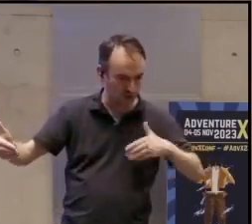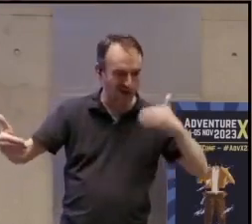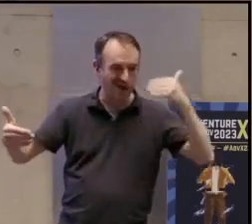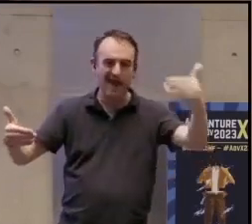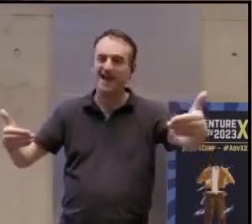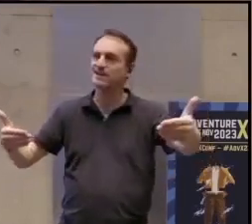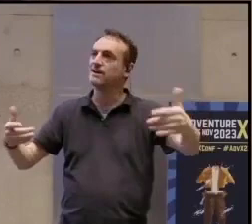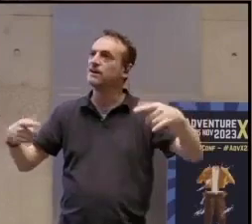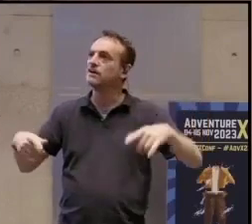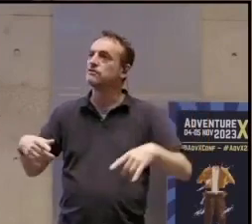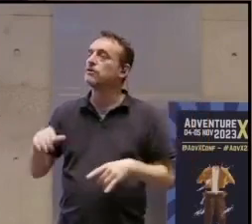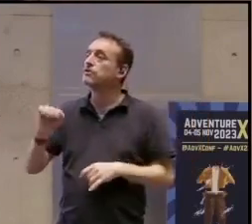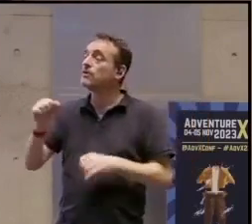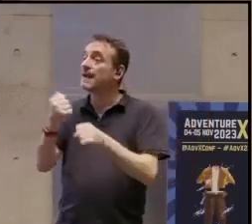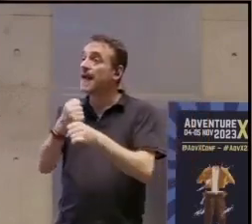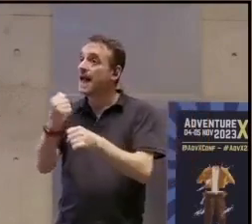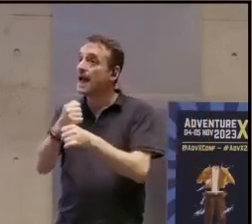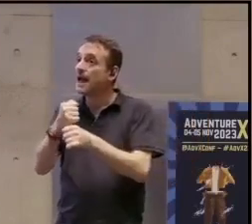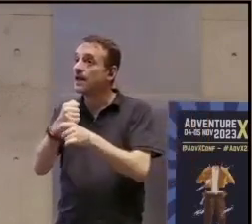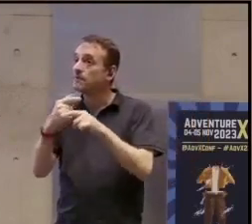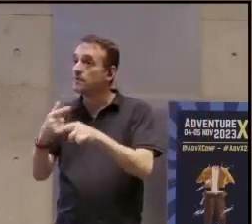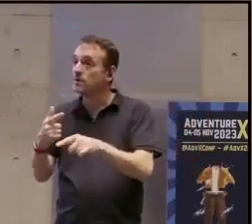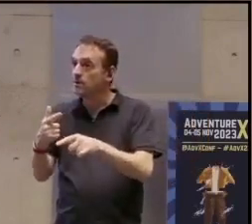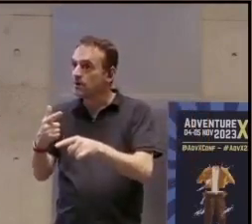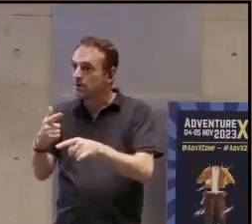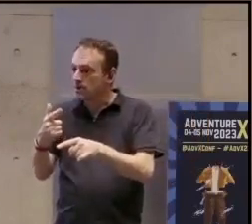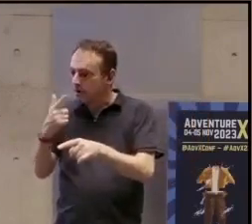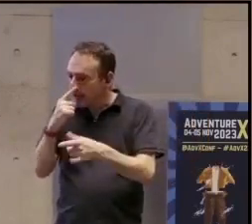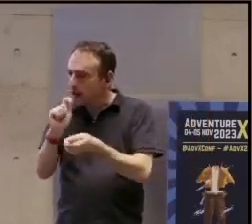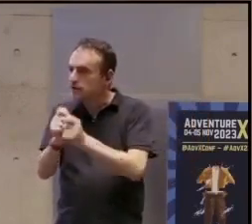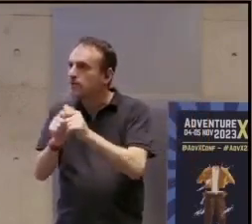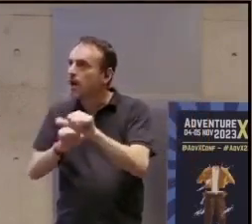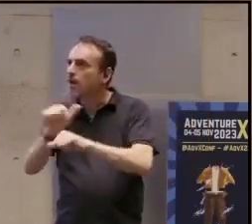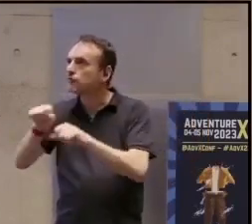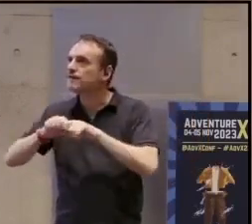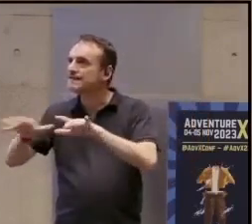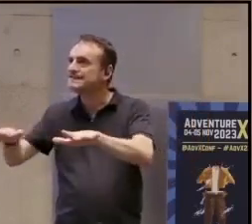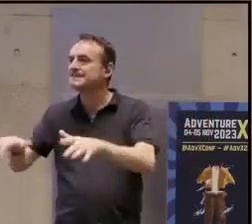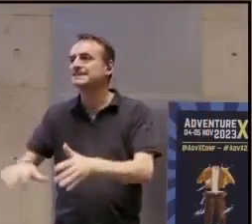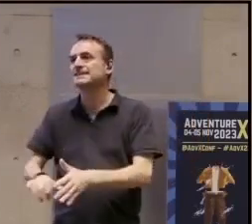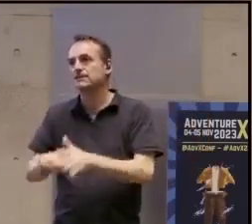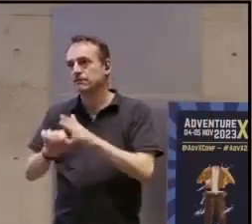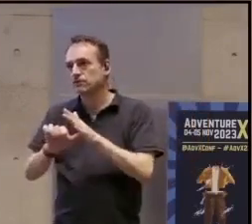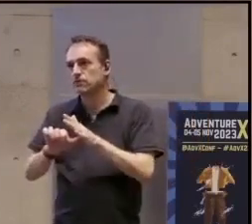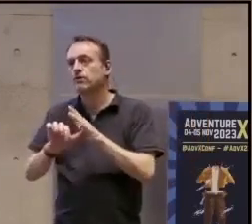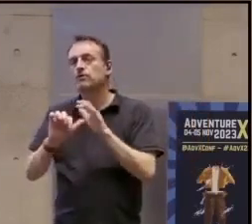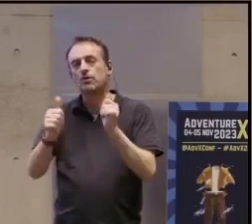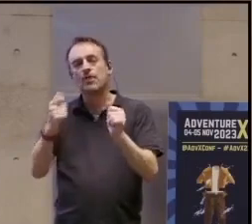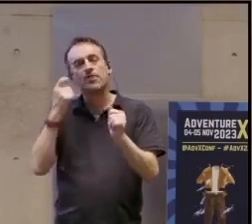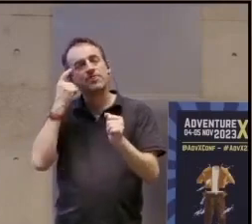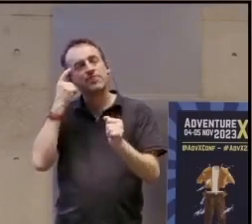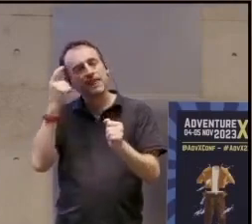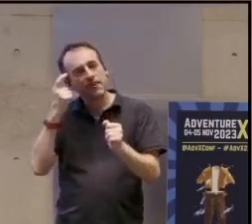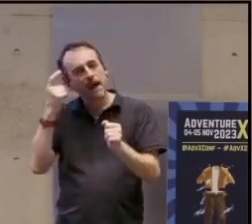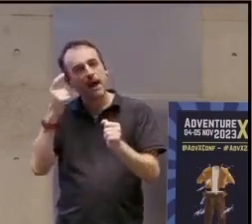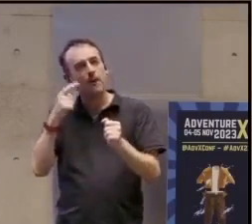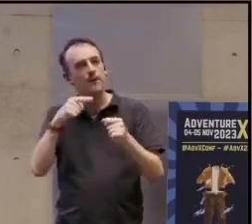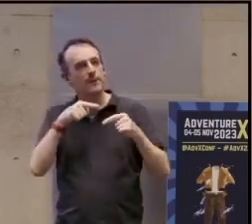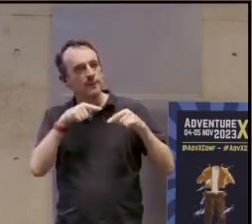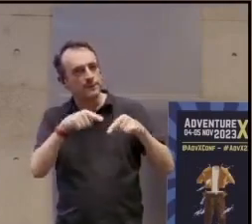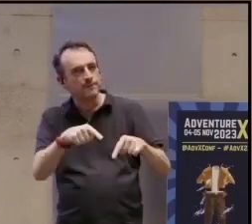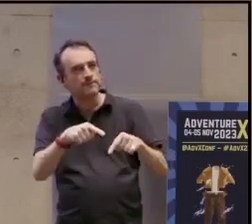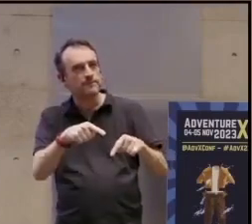it's not always easy to modify. So it's good to think about these things, because they're quite intrinsic